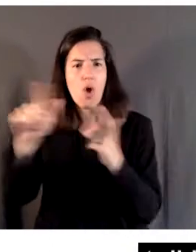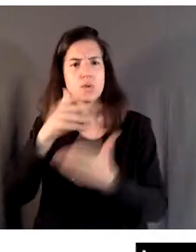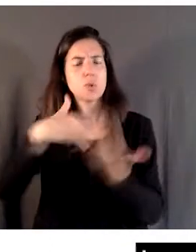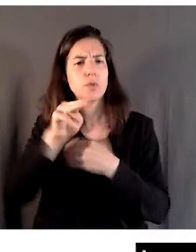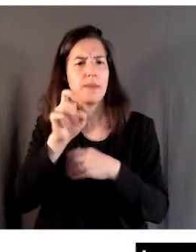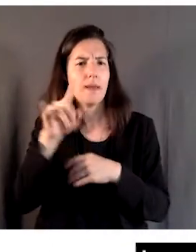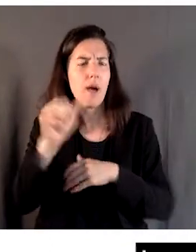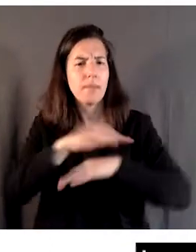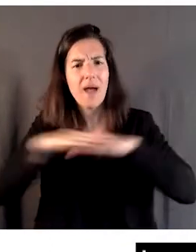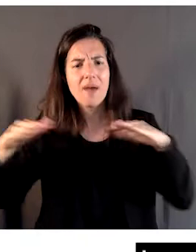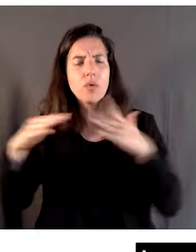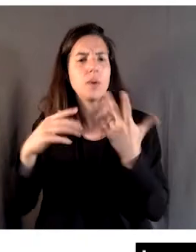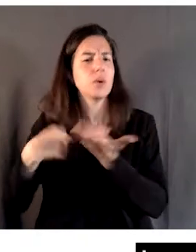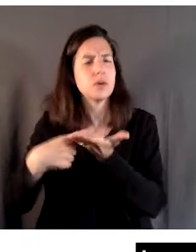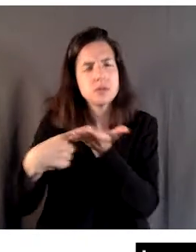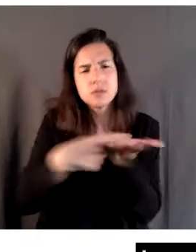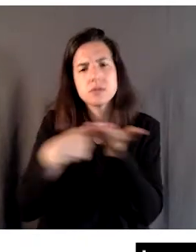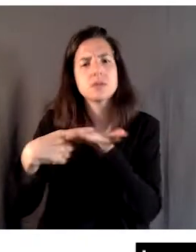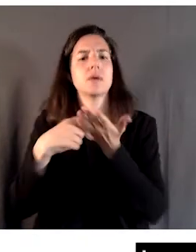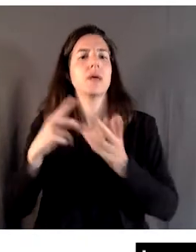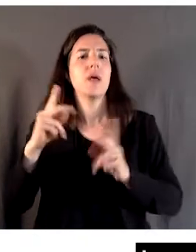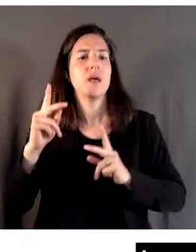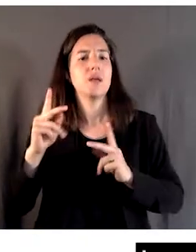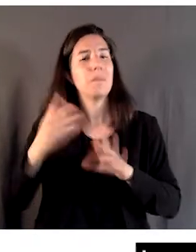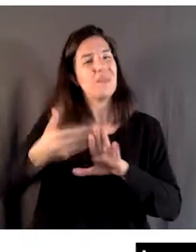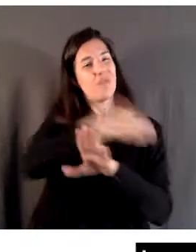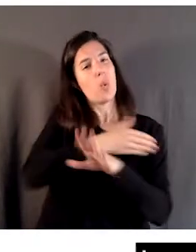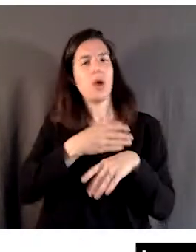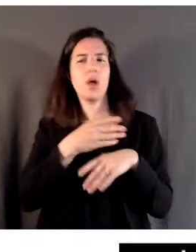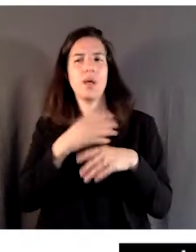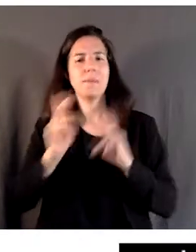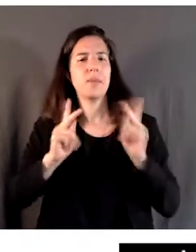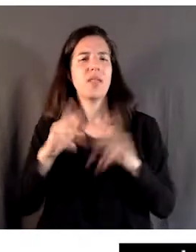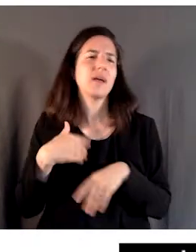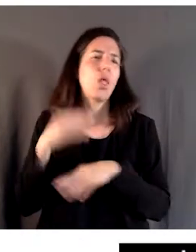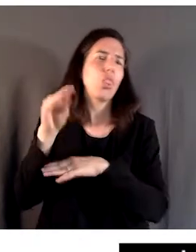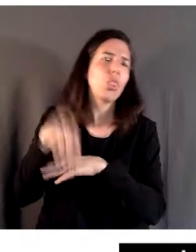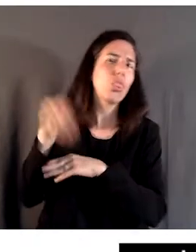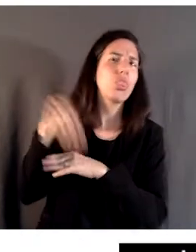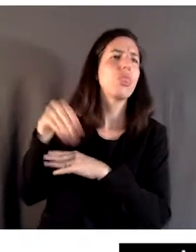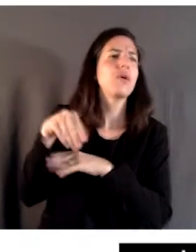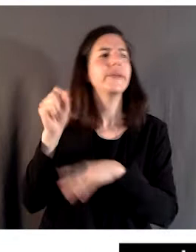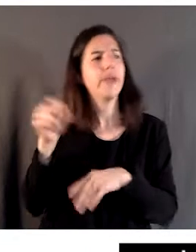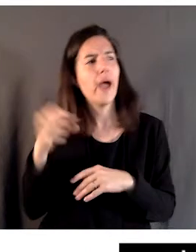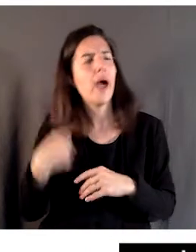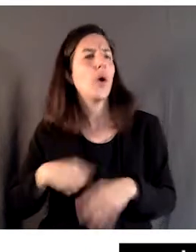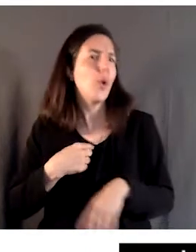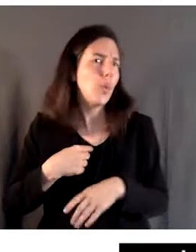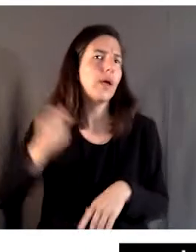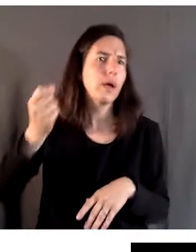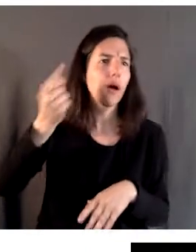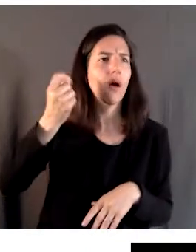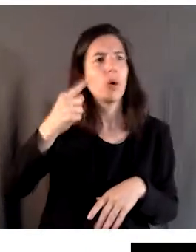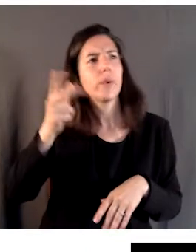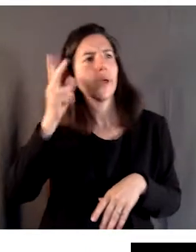like, sort of, yeah, we hear you, maybe. But then when it becomes so much